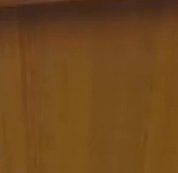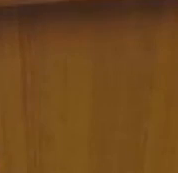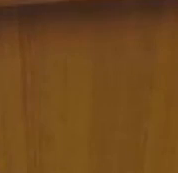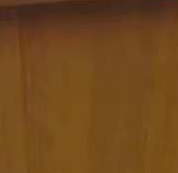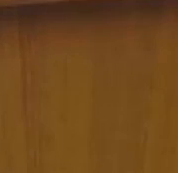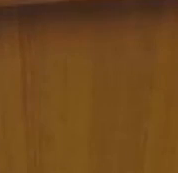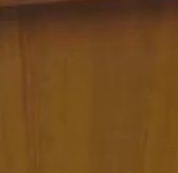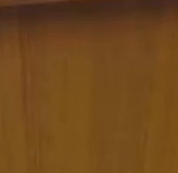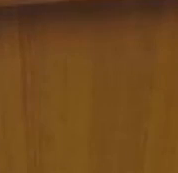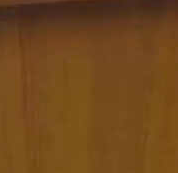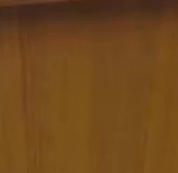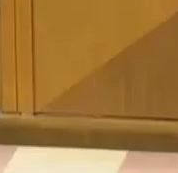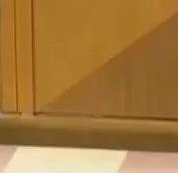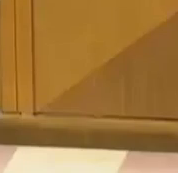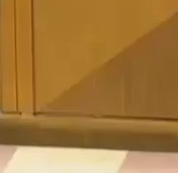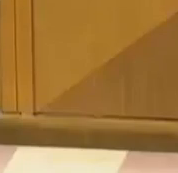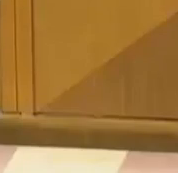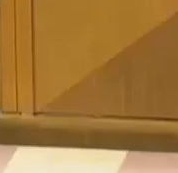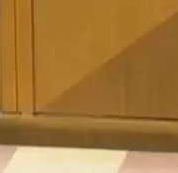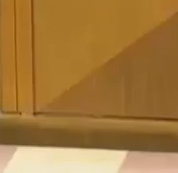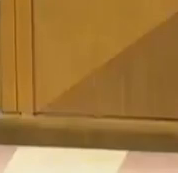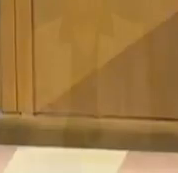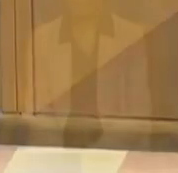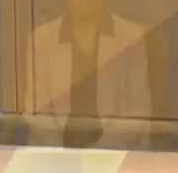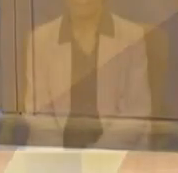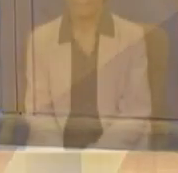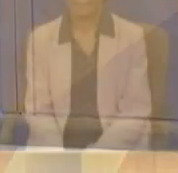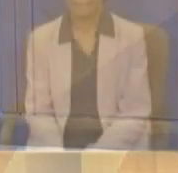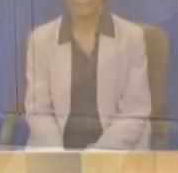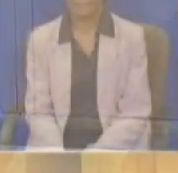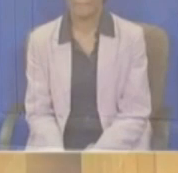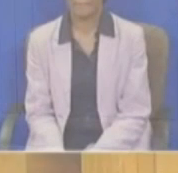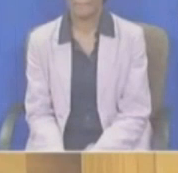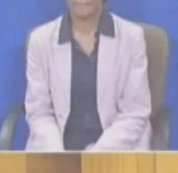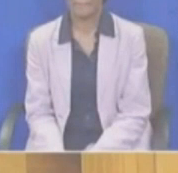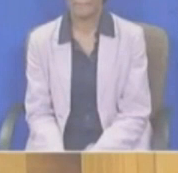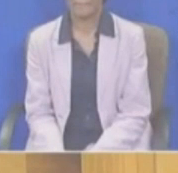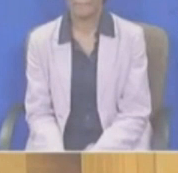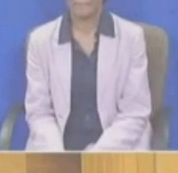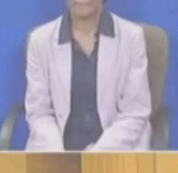EFF. Thank you, Chairperson. Order, Honourable Member. Honourable Schleimer.